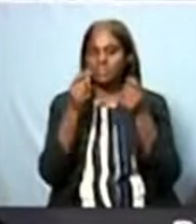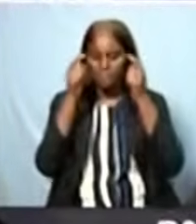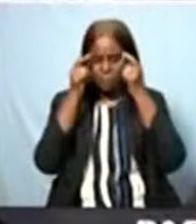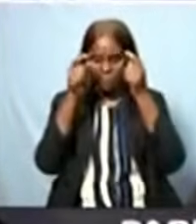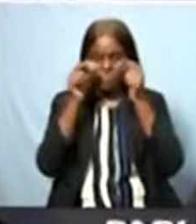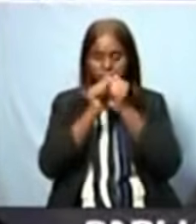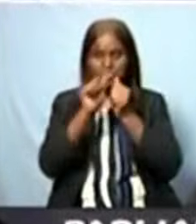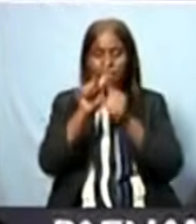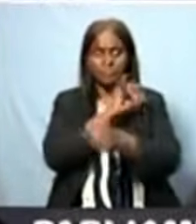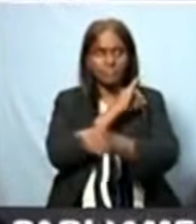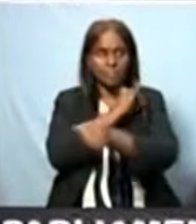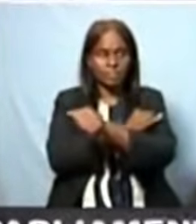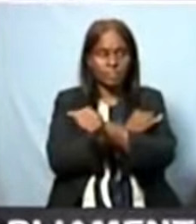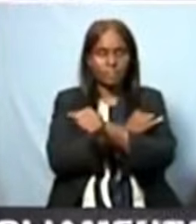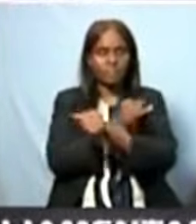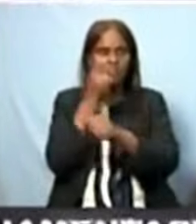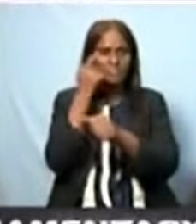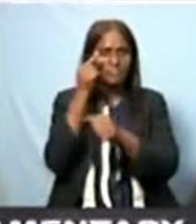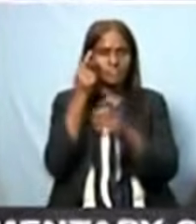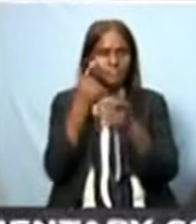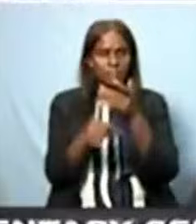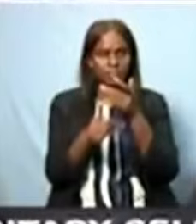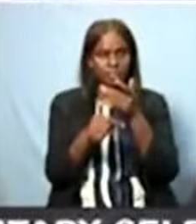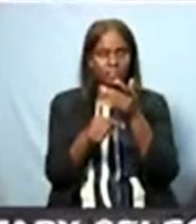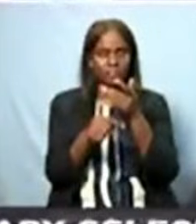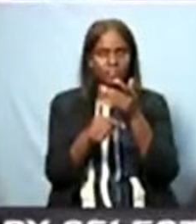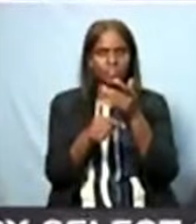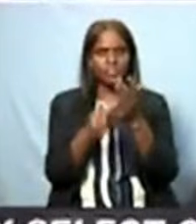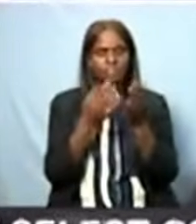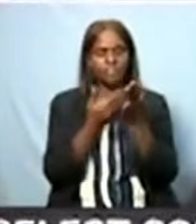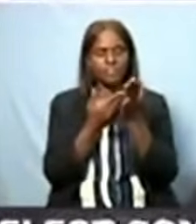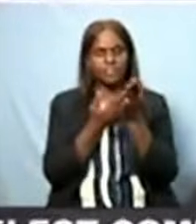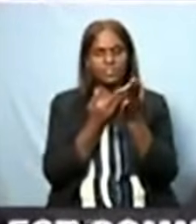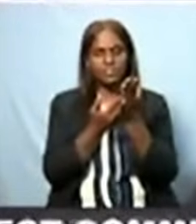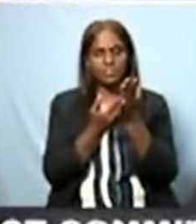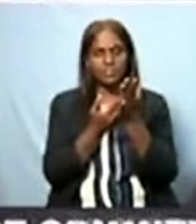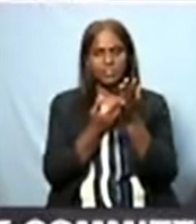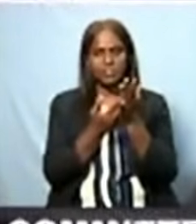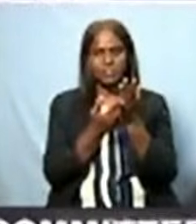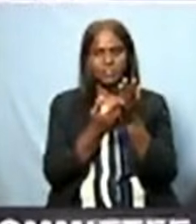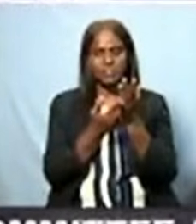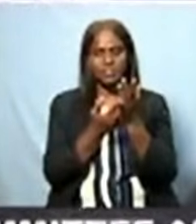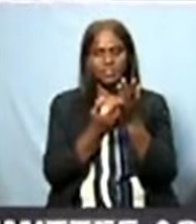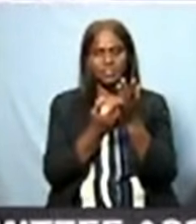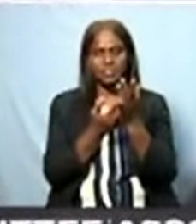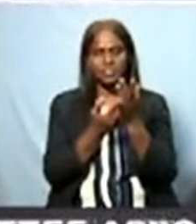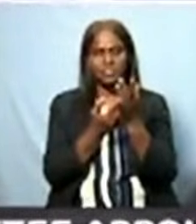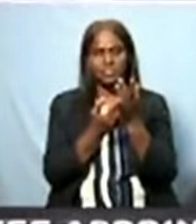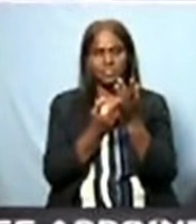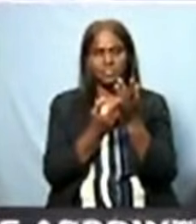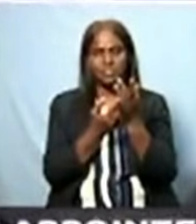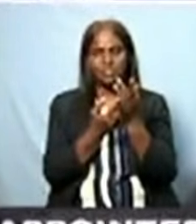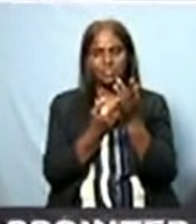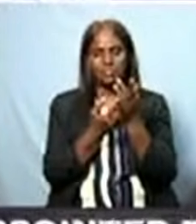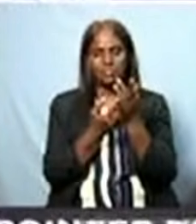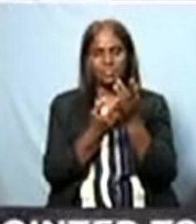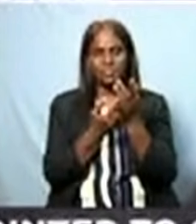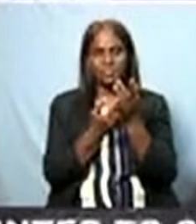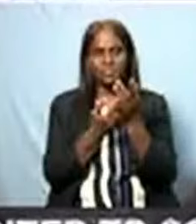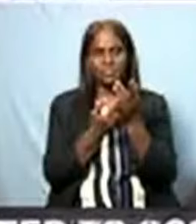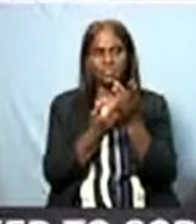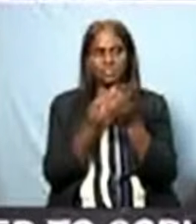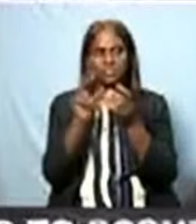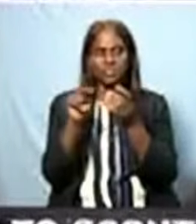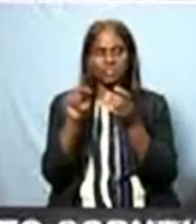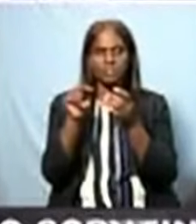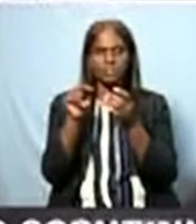with immunity as provided for under Cap 12 of the laws of Zambia, which is the National Assembly Powers